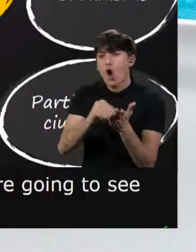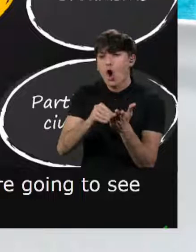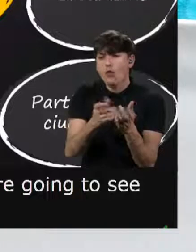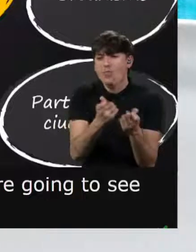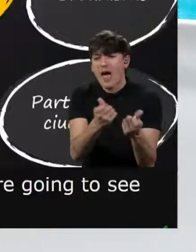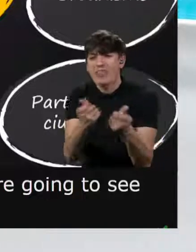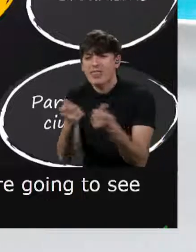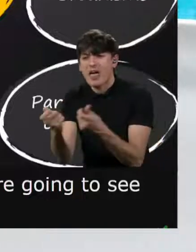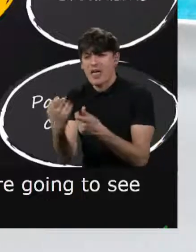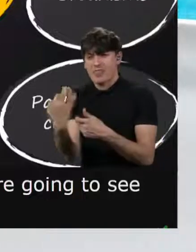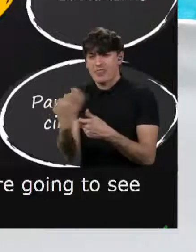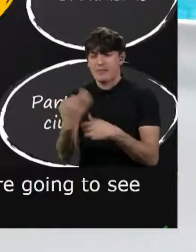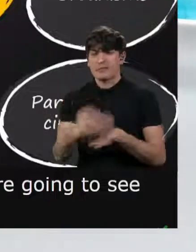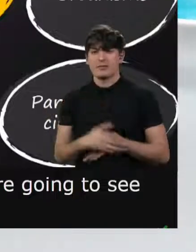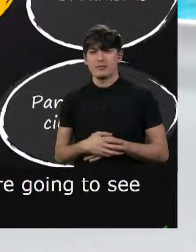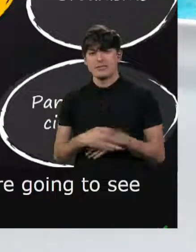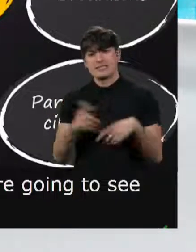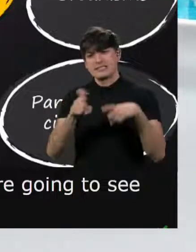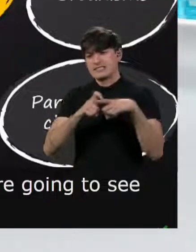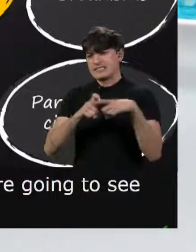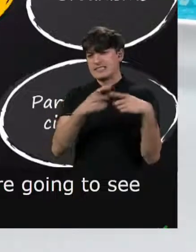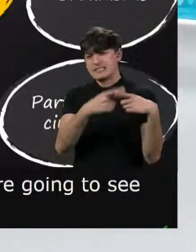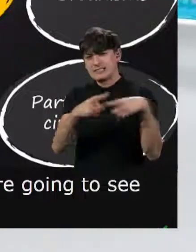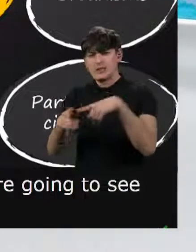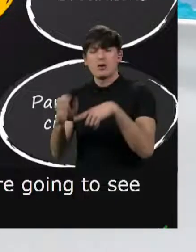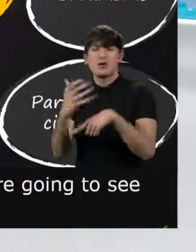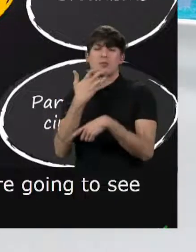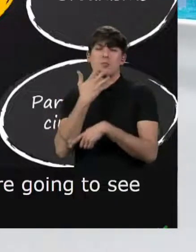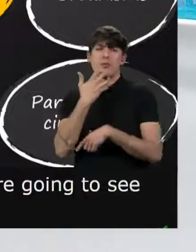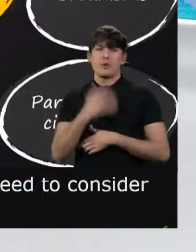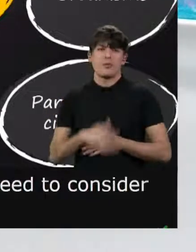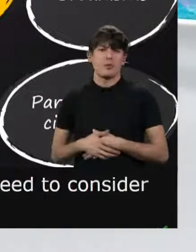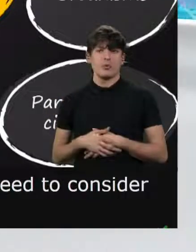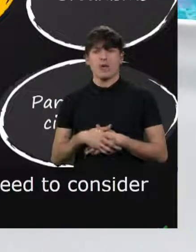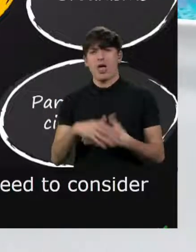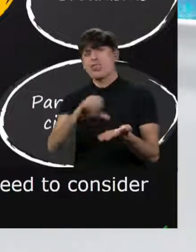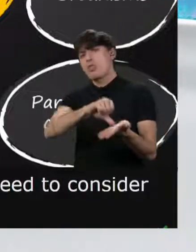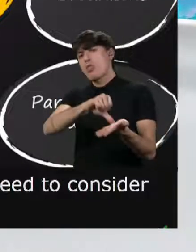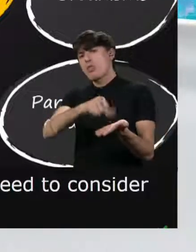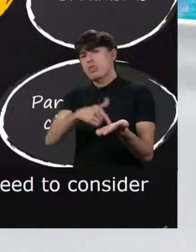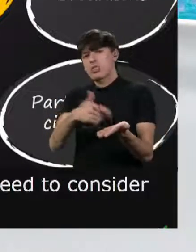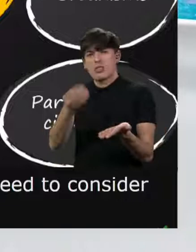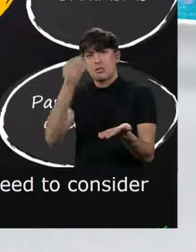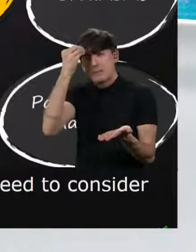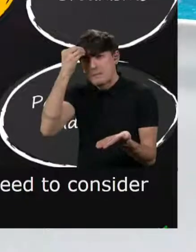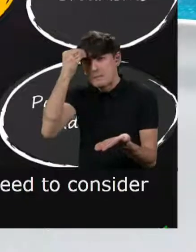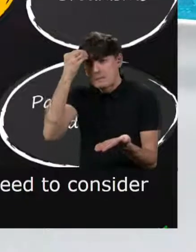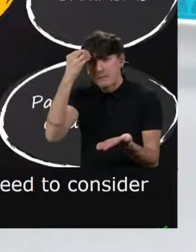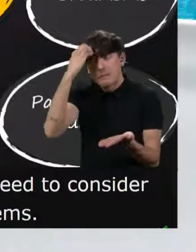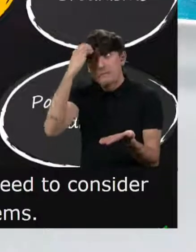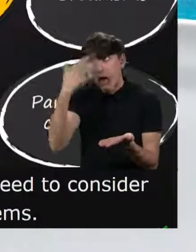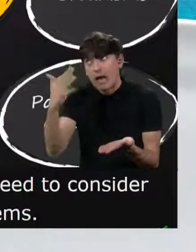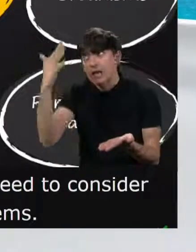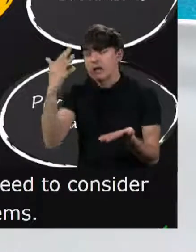We need to consider cities that will offer solutions to all of these problems,